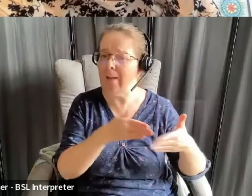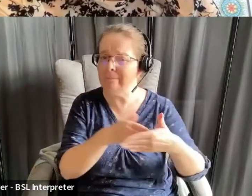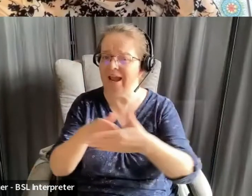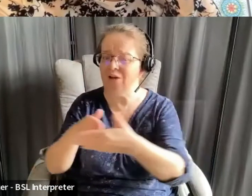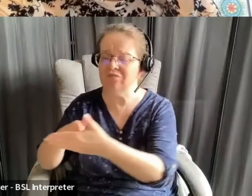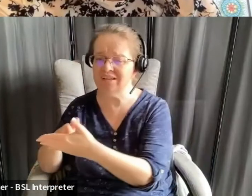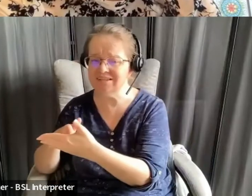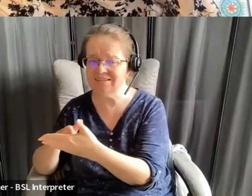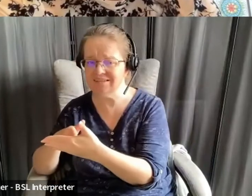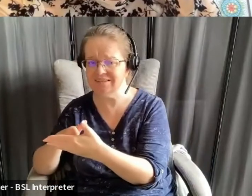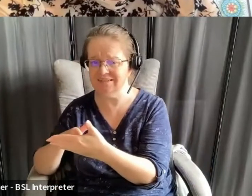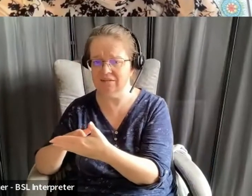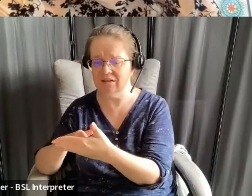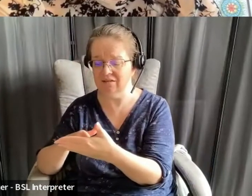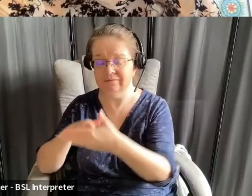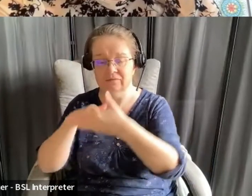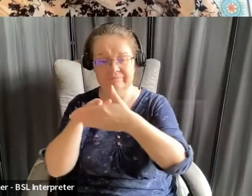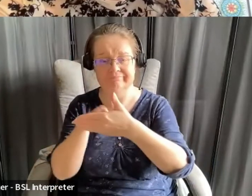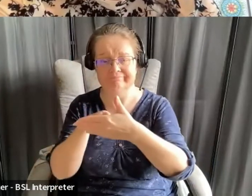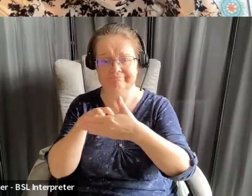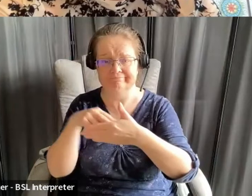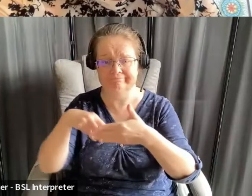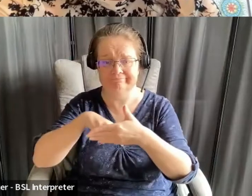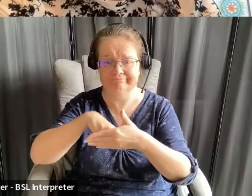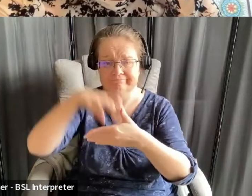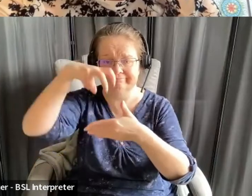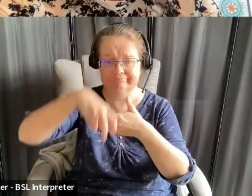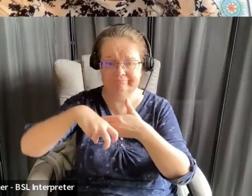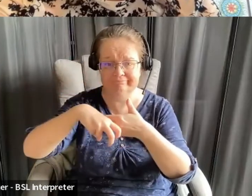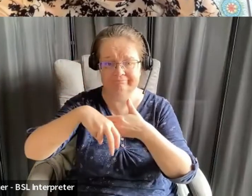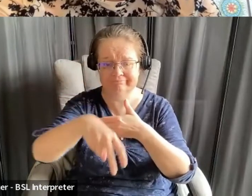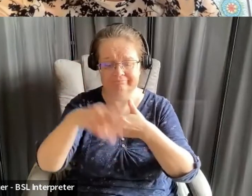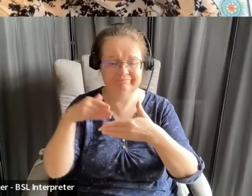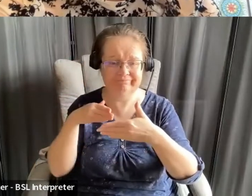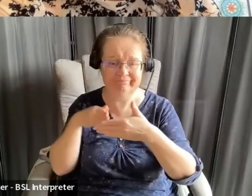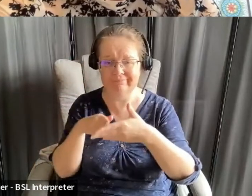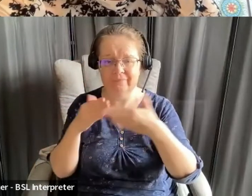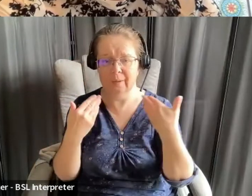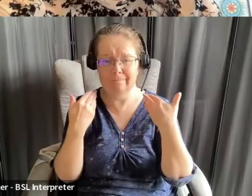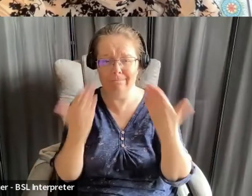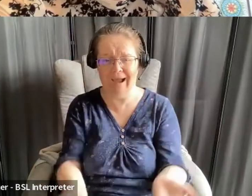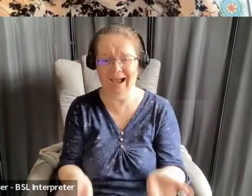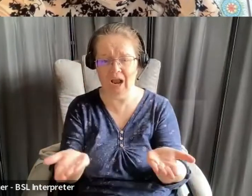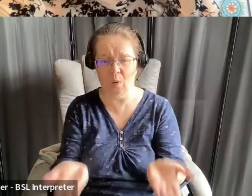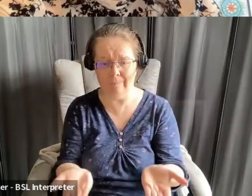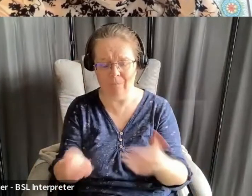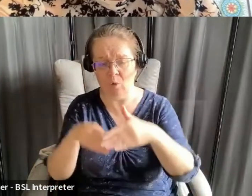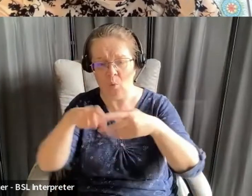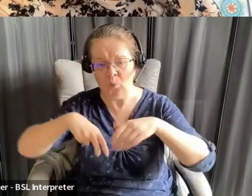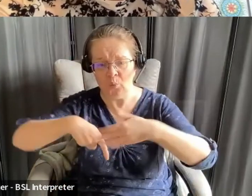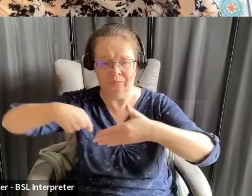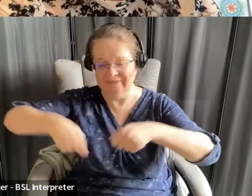than just assume you've got to climb over it, or break the wall apart, dig underneath it,